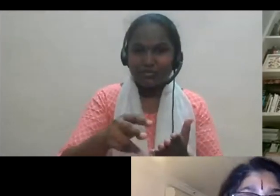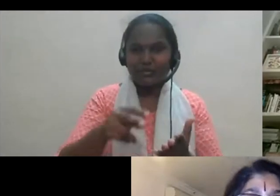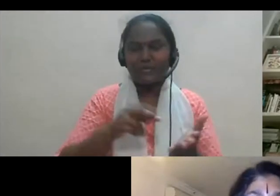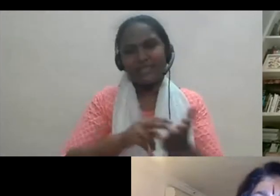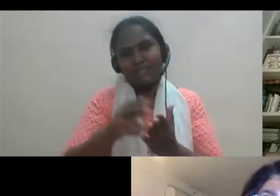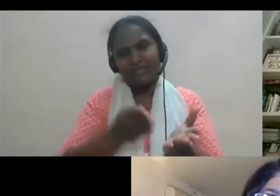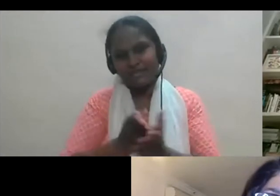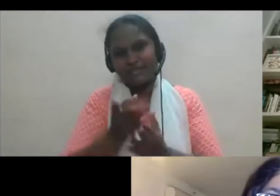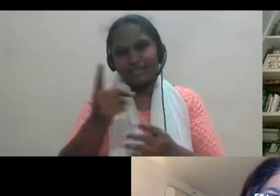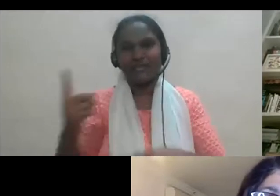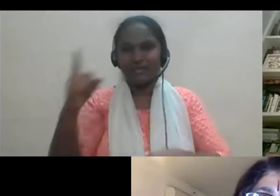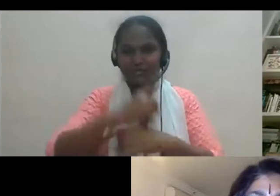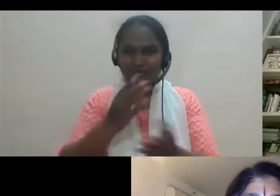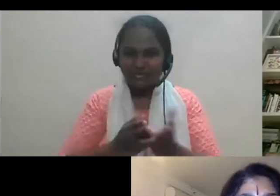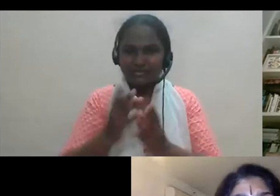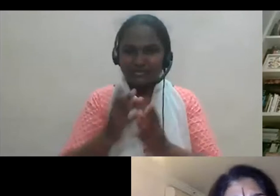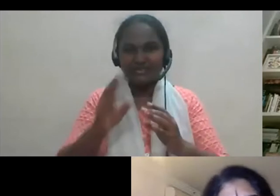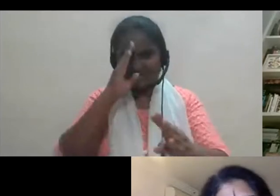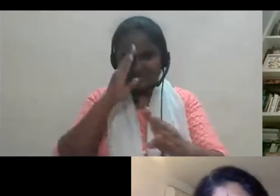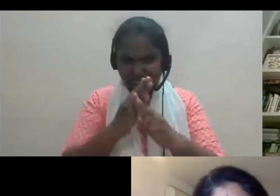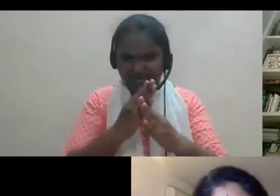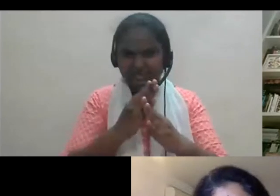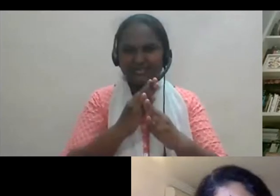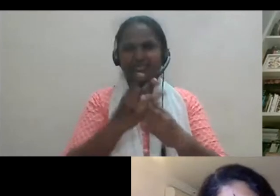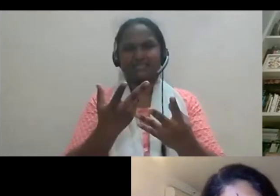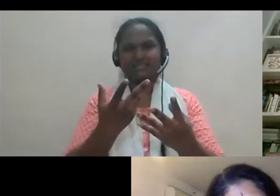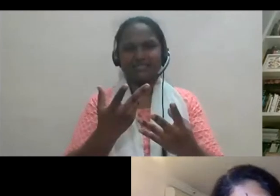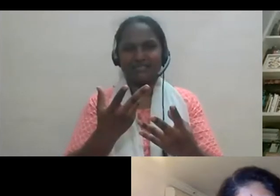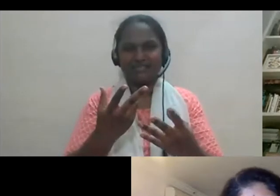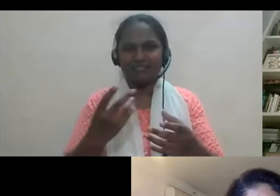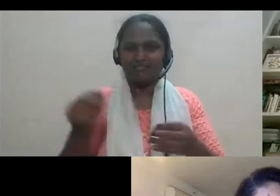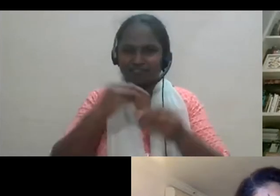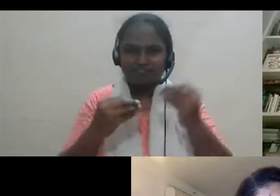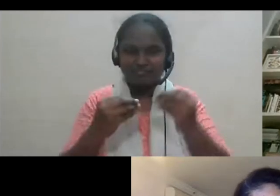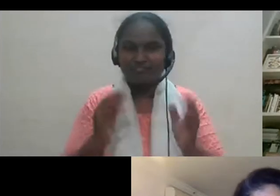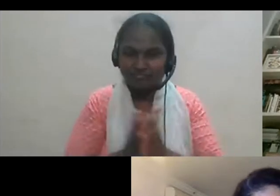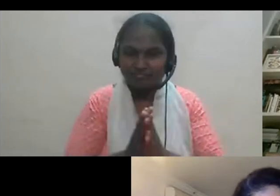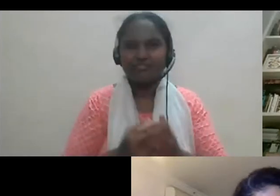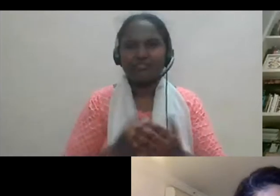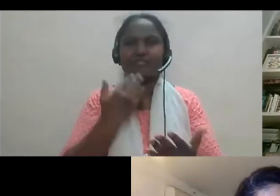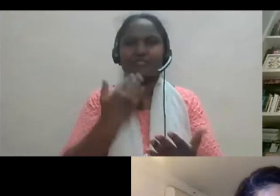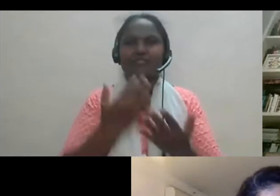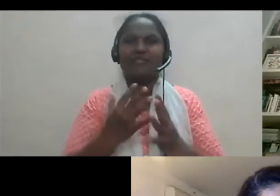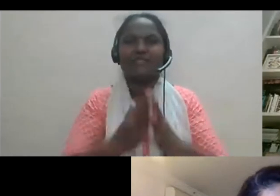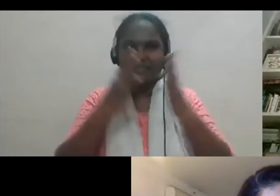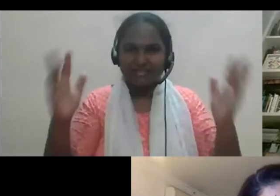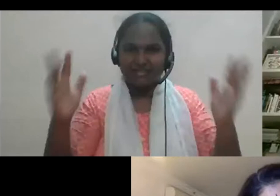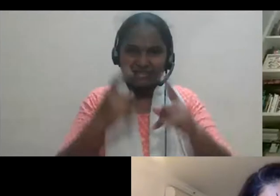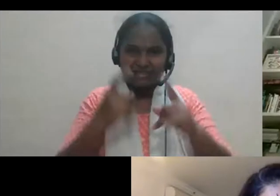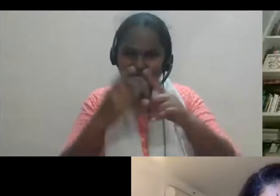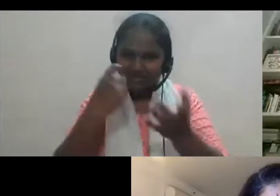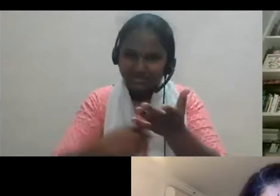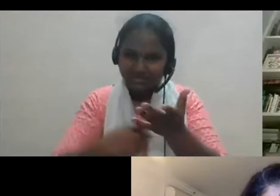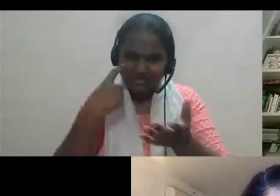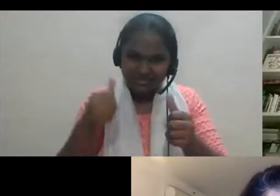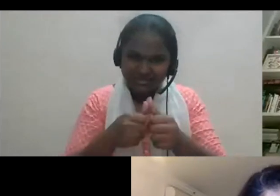walk through your whole journey as a director, as a curator. And thank you so much, Victoria, for spending this time with